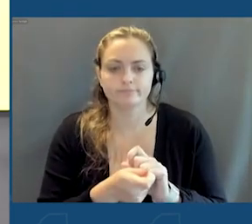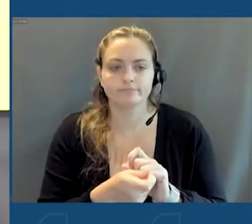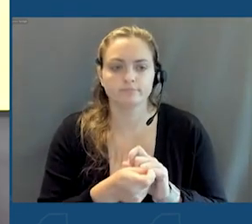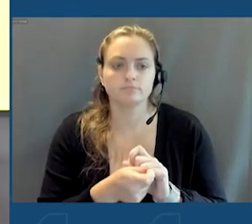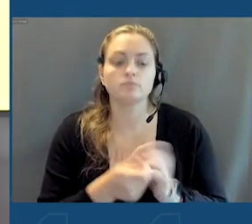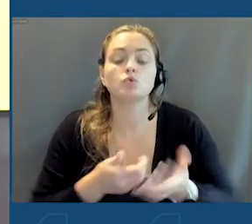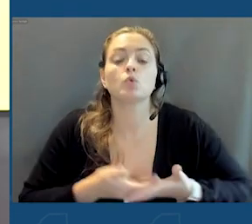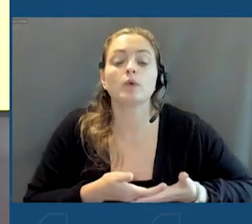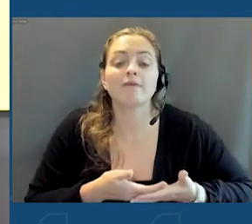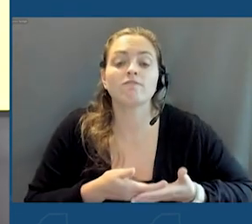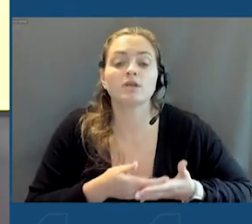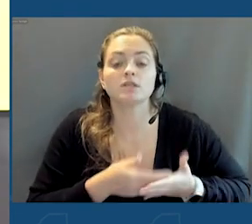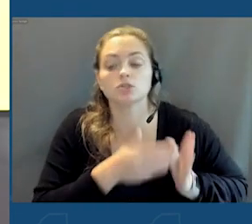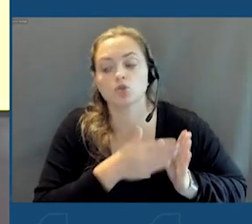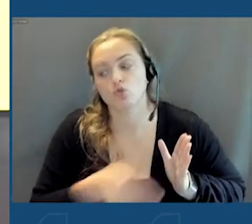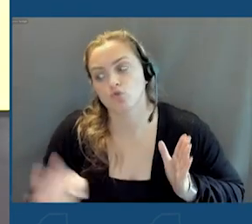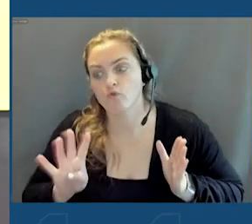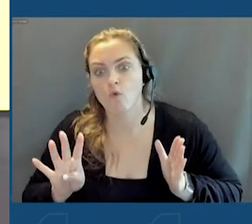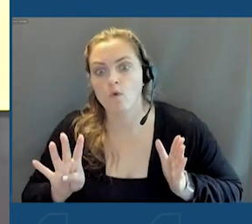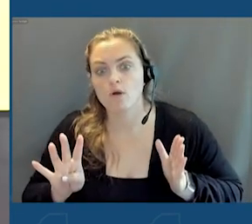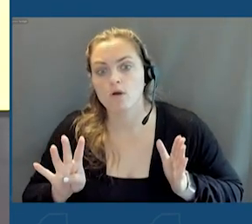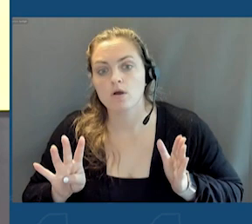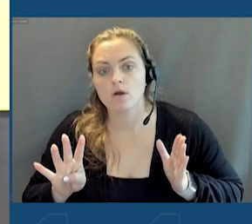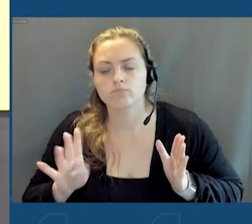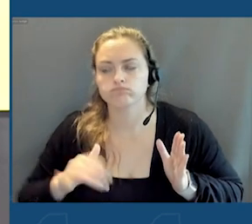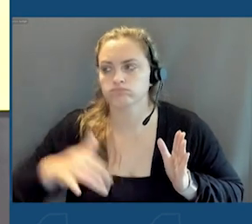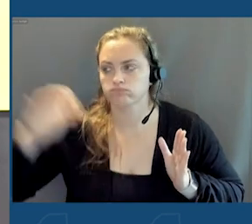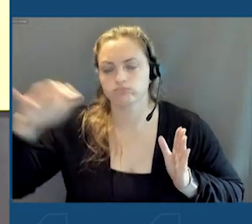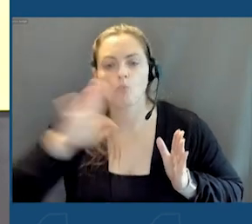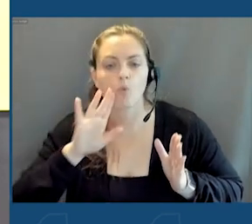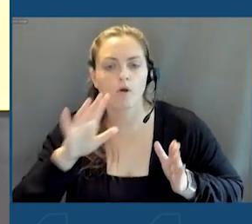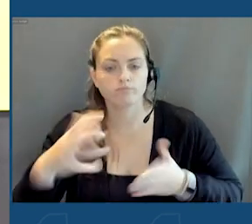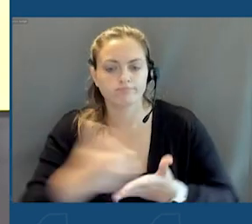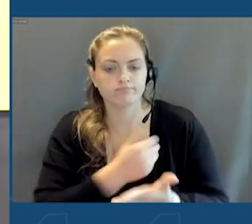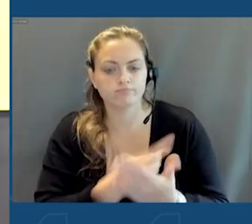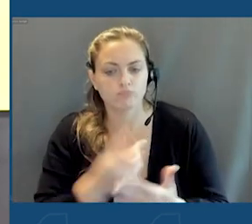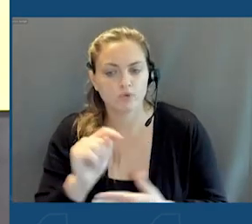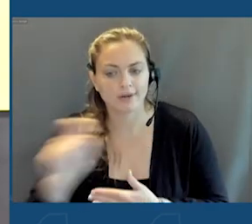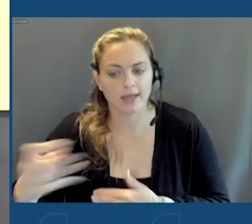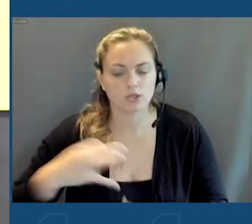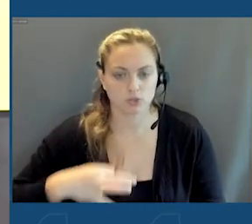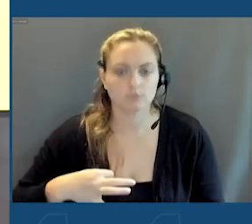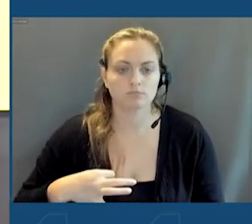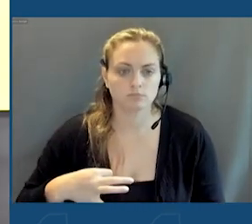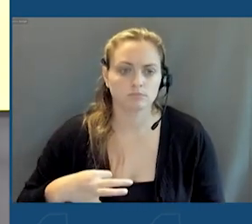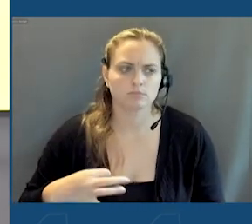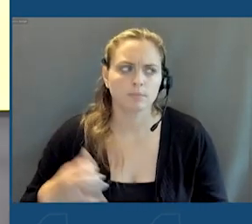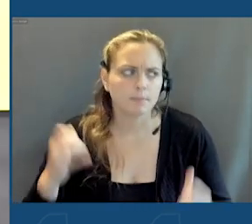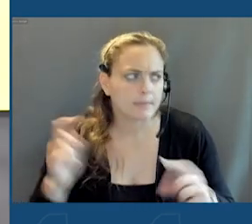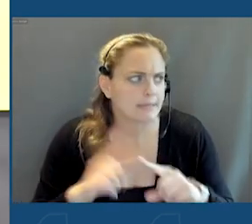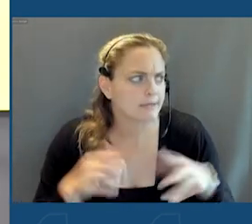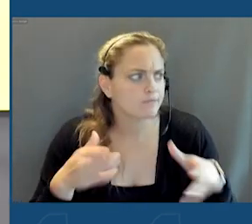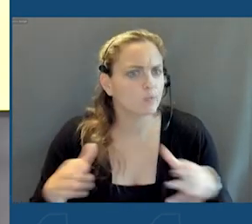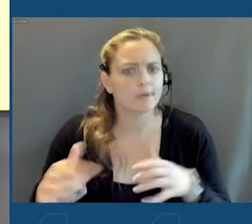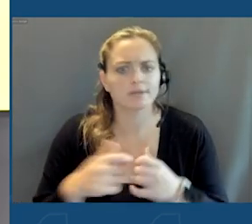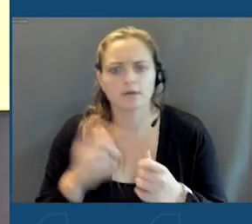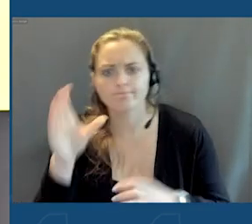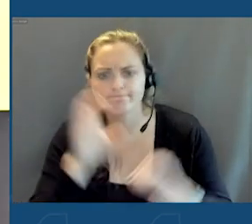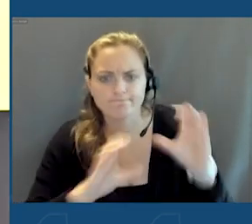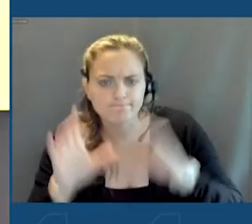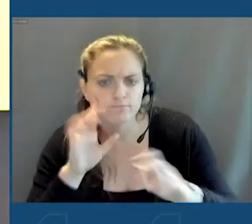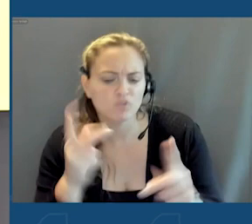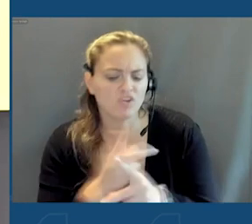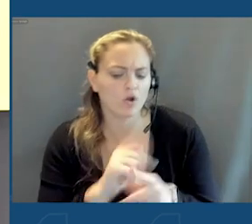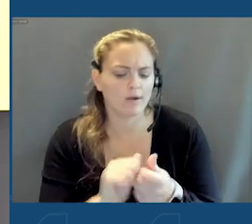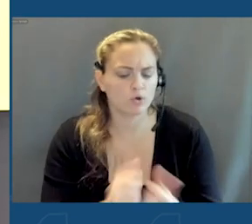infants through 4-year-olds on up will now be able to take advantage of a tax credit. So there are countless ways that I'm trying to find to lift our families